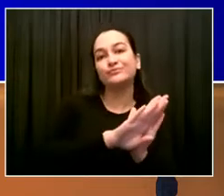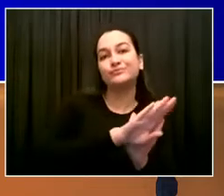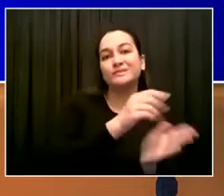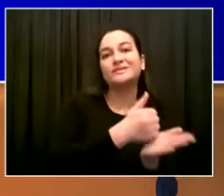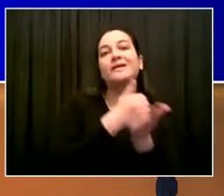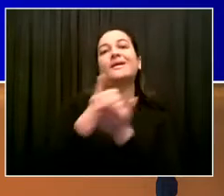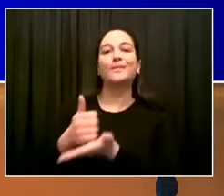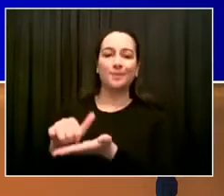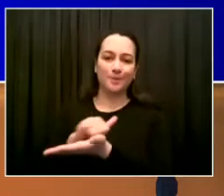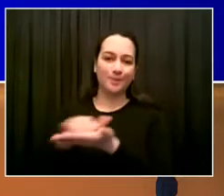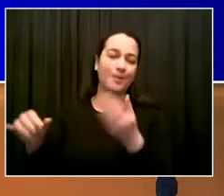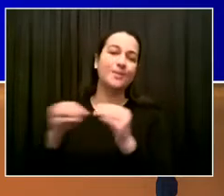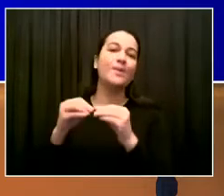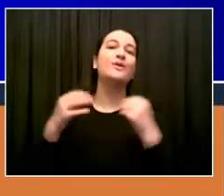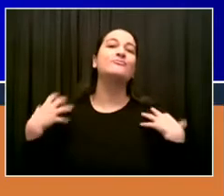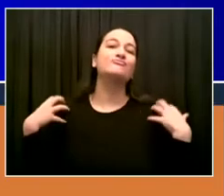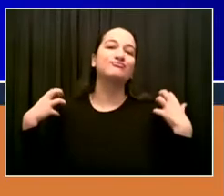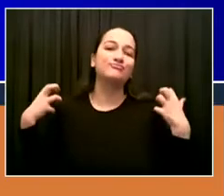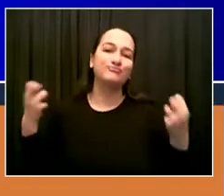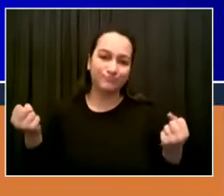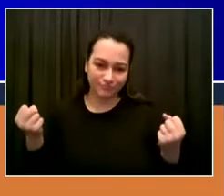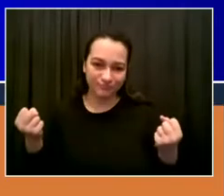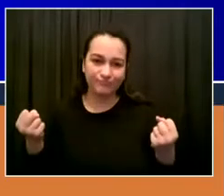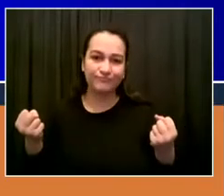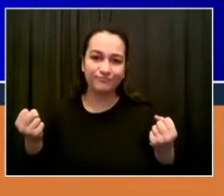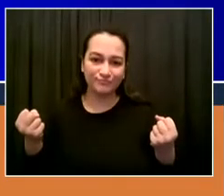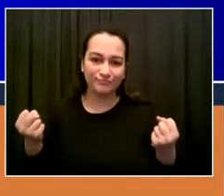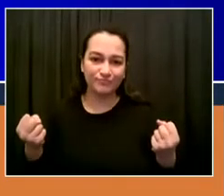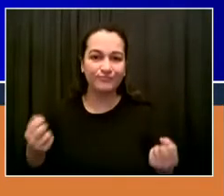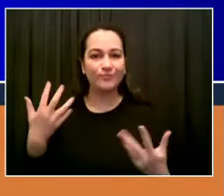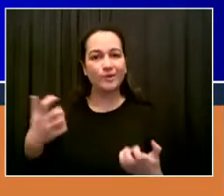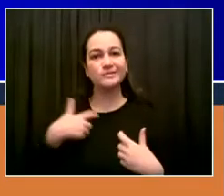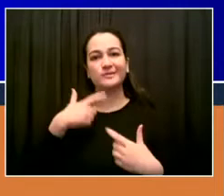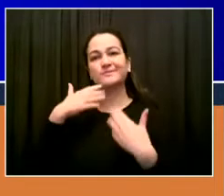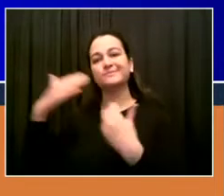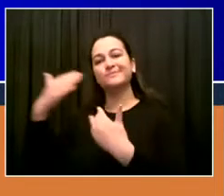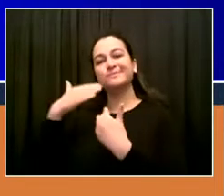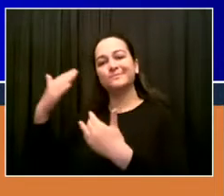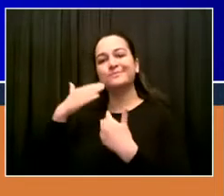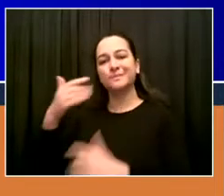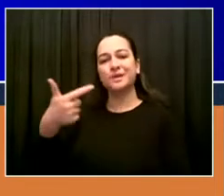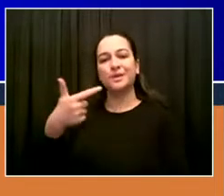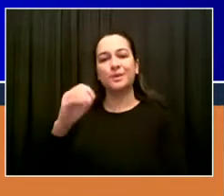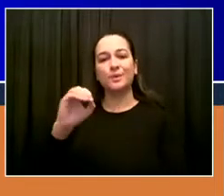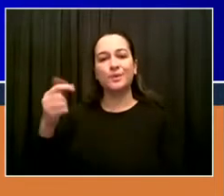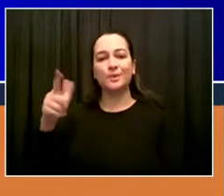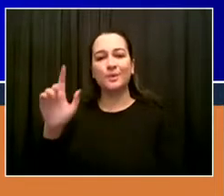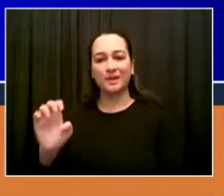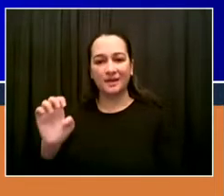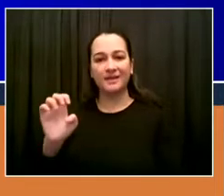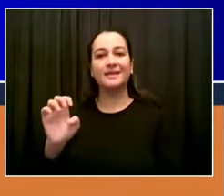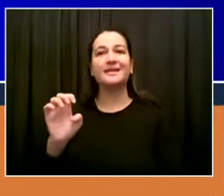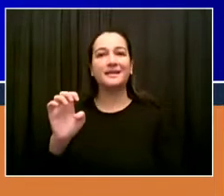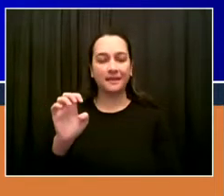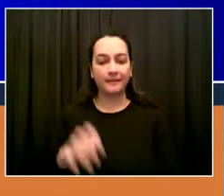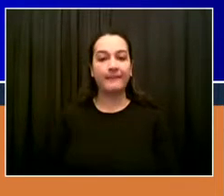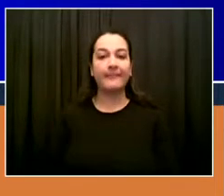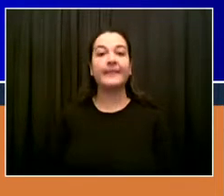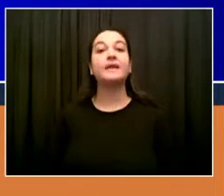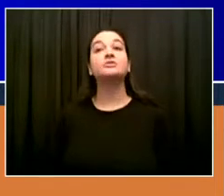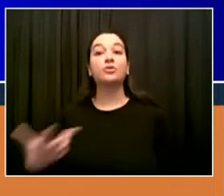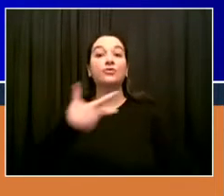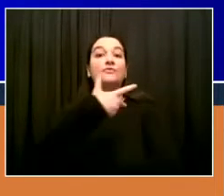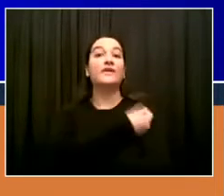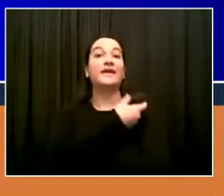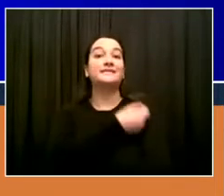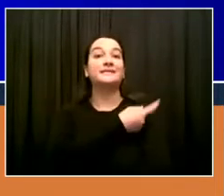something very important, a new partnership between Google and the Hudson Guild to reach some of New Yorkers in greatest need. And this is